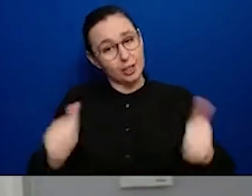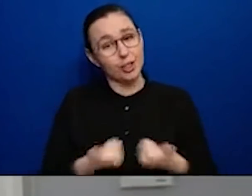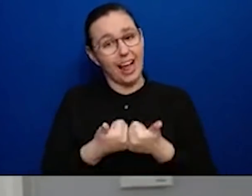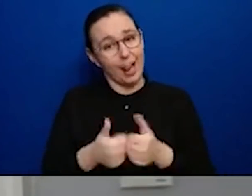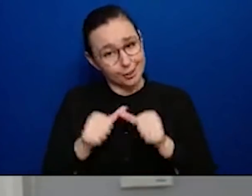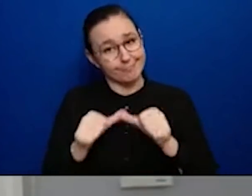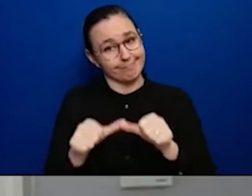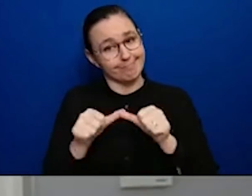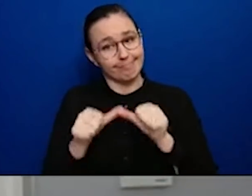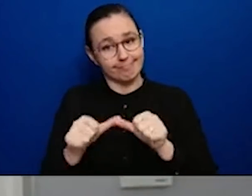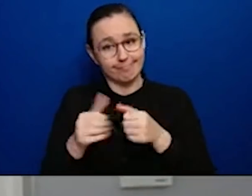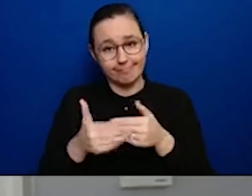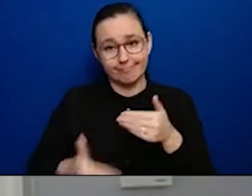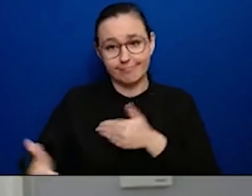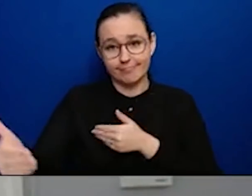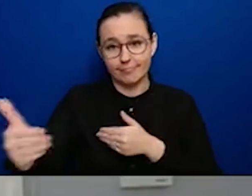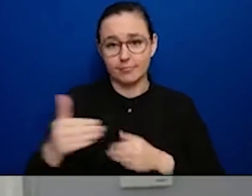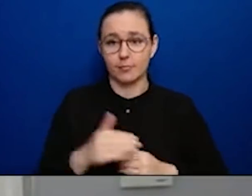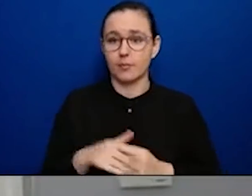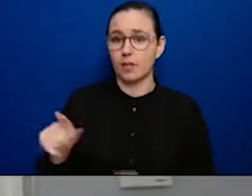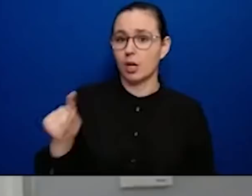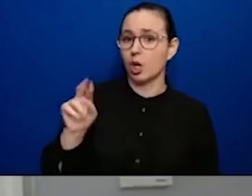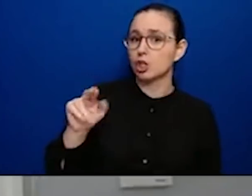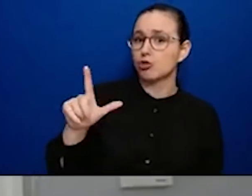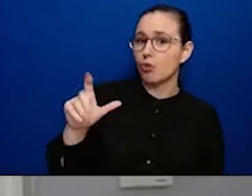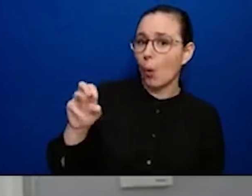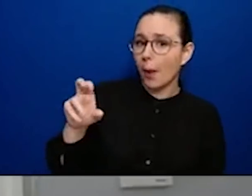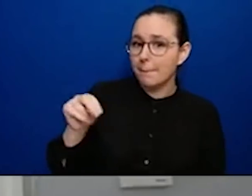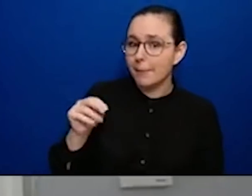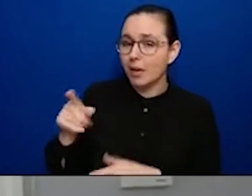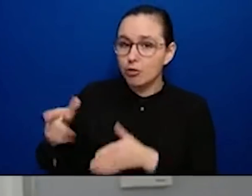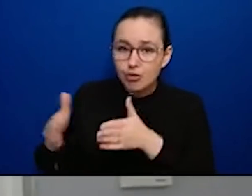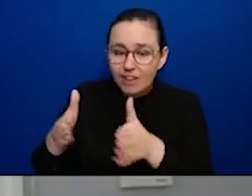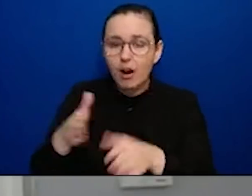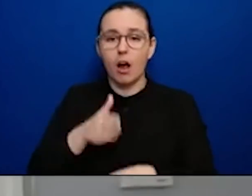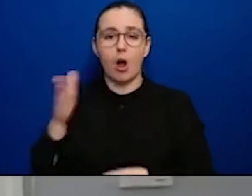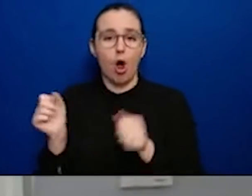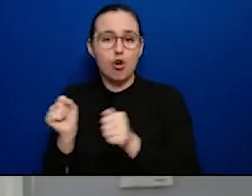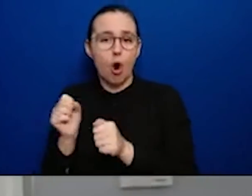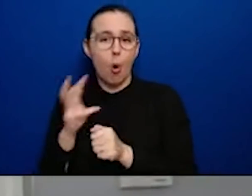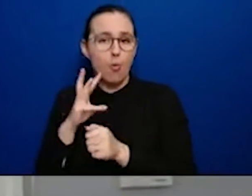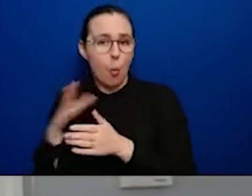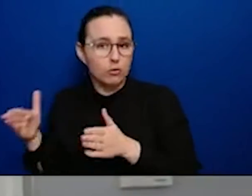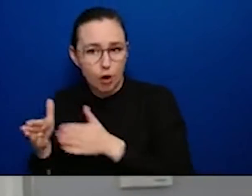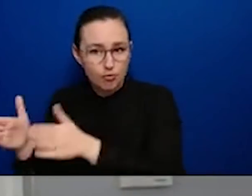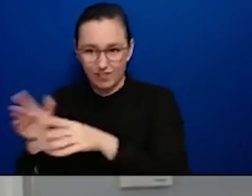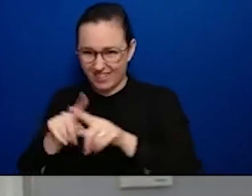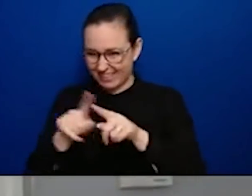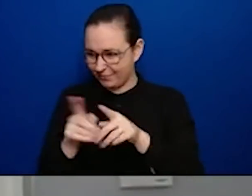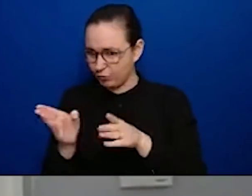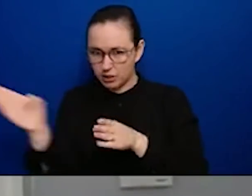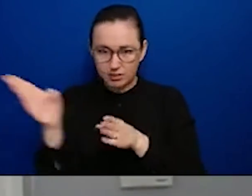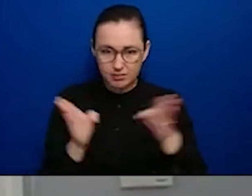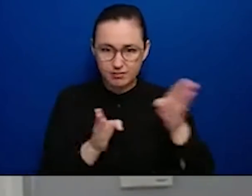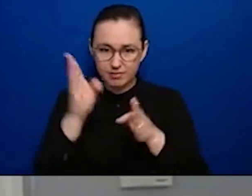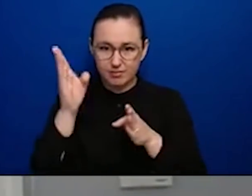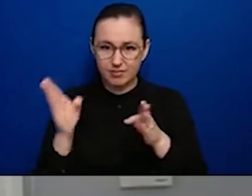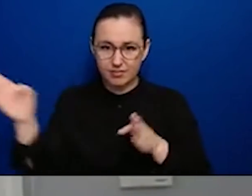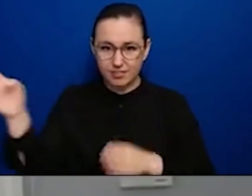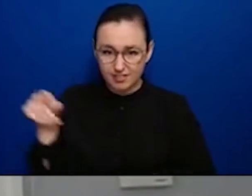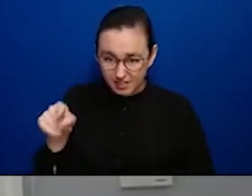David Campbell. Please go ahead, David. Thank you. On the river side, we are picking up that snowmelt across, particularly the south